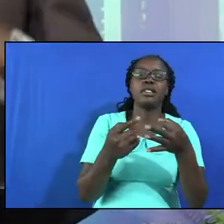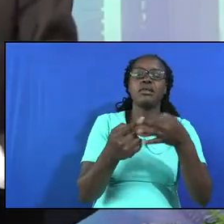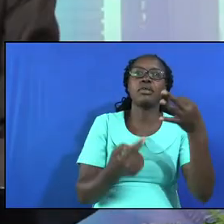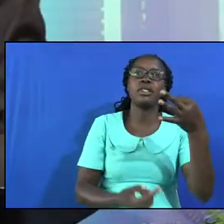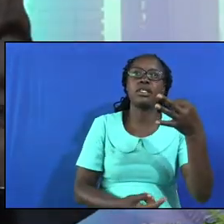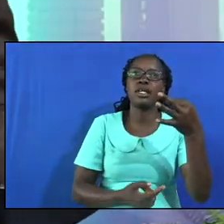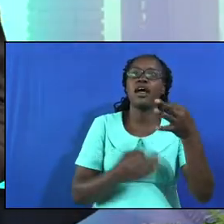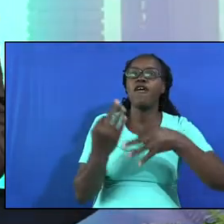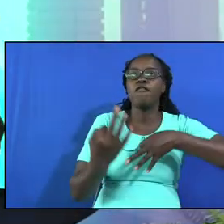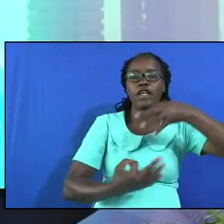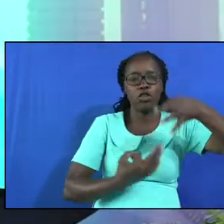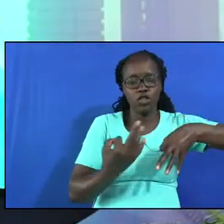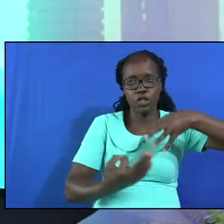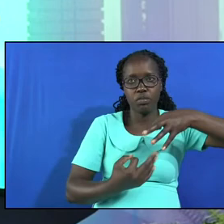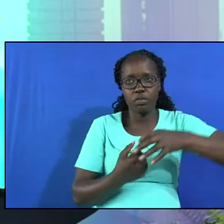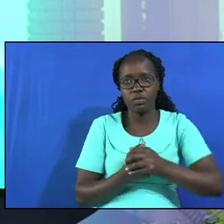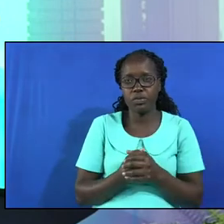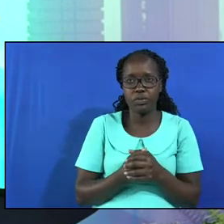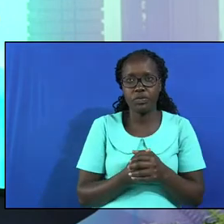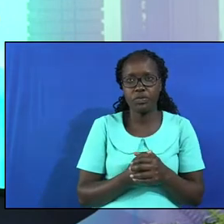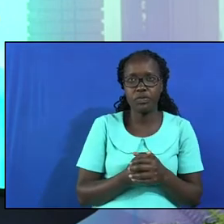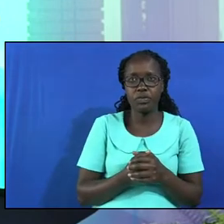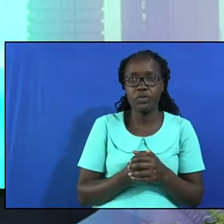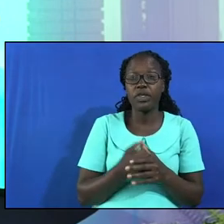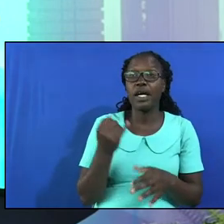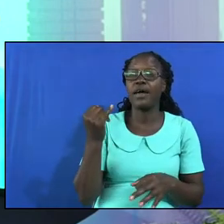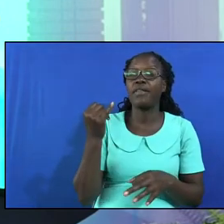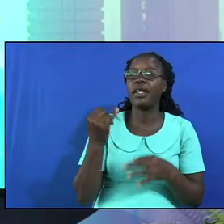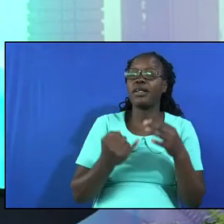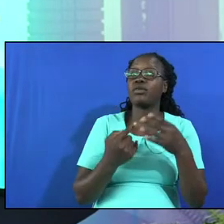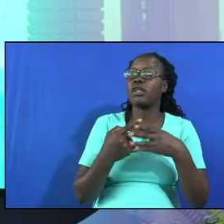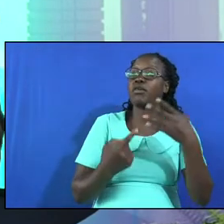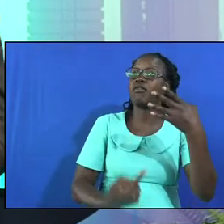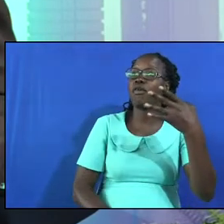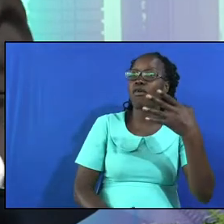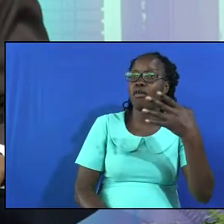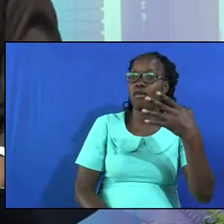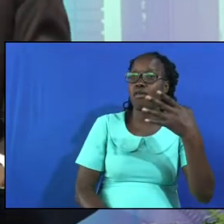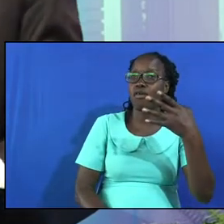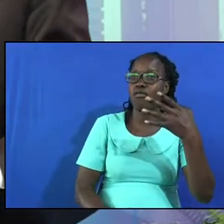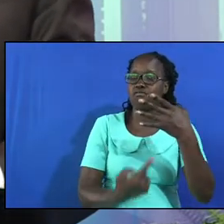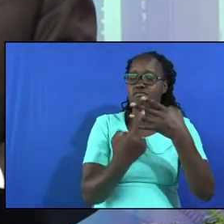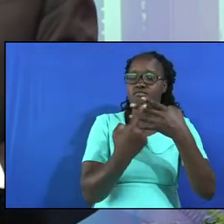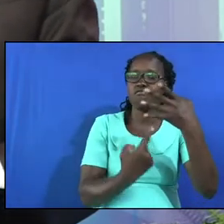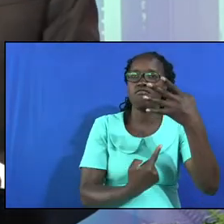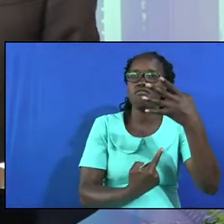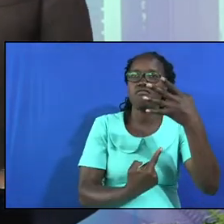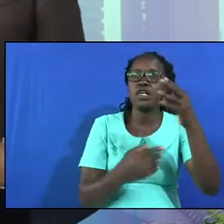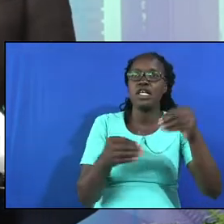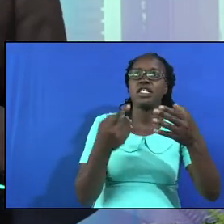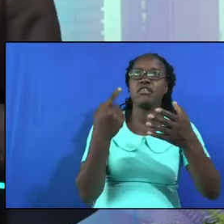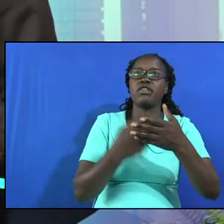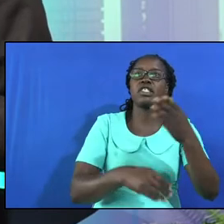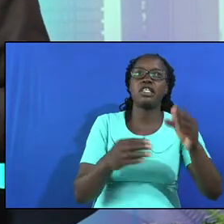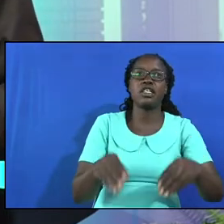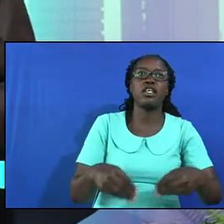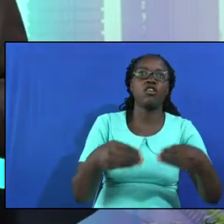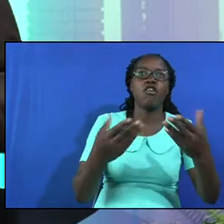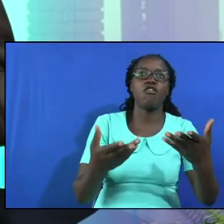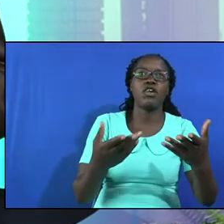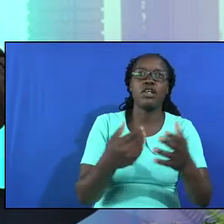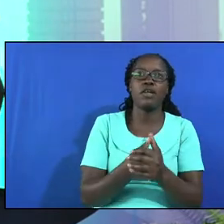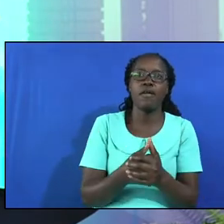three is fellowship. And the last one is giving tithe and